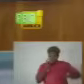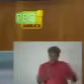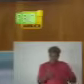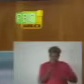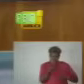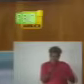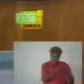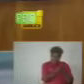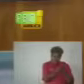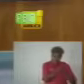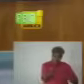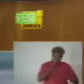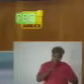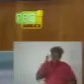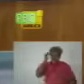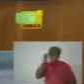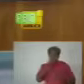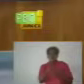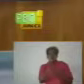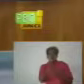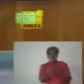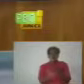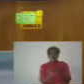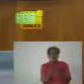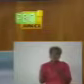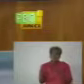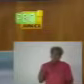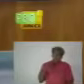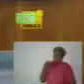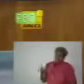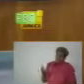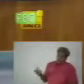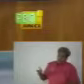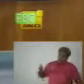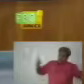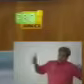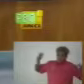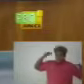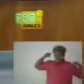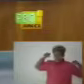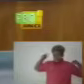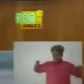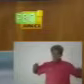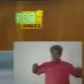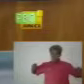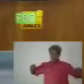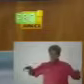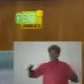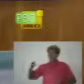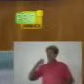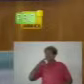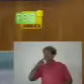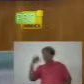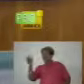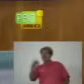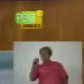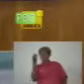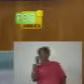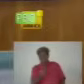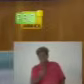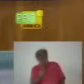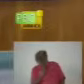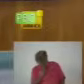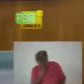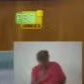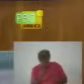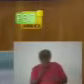is in a business is concerned about cost and risk, the biggest concern. He therefore then says to himself,